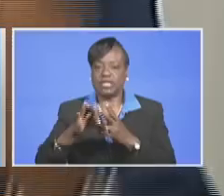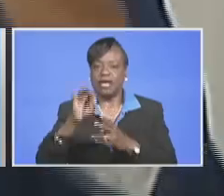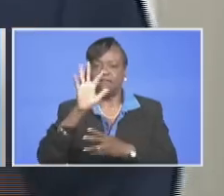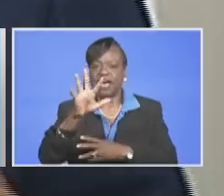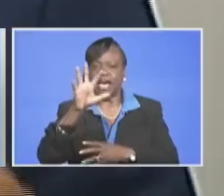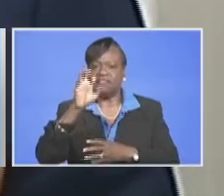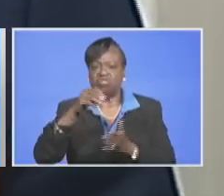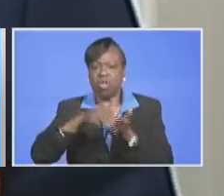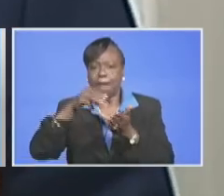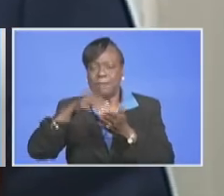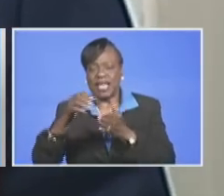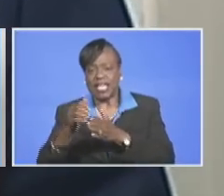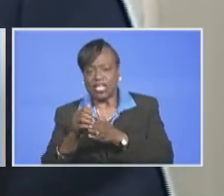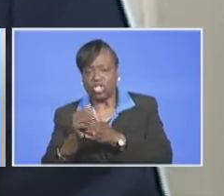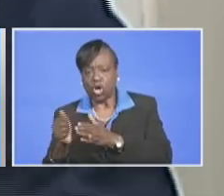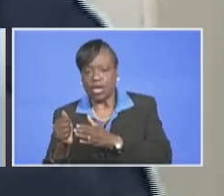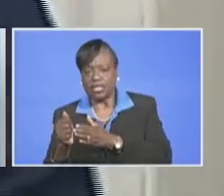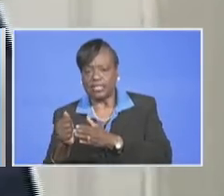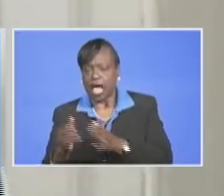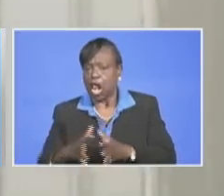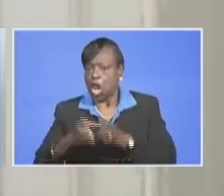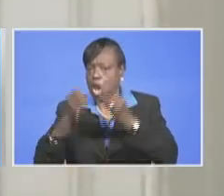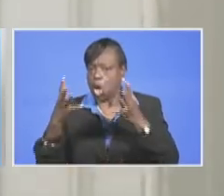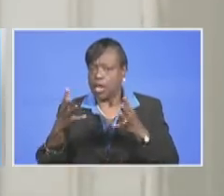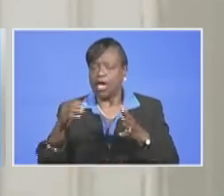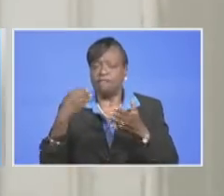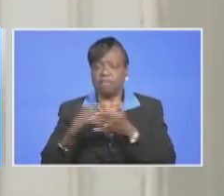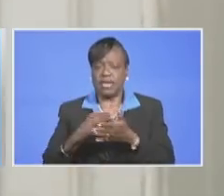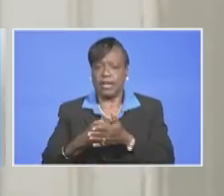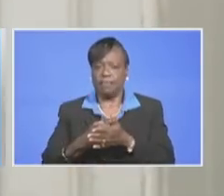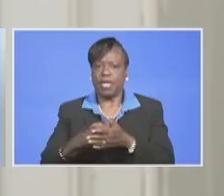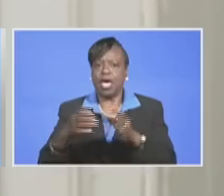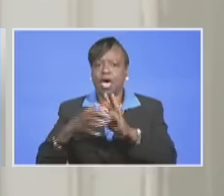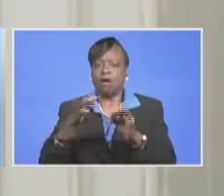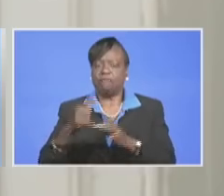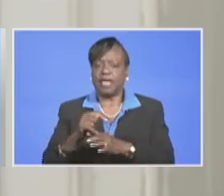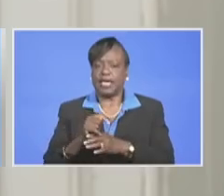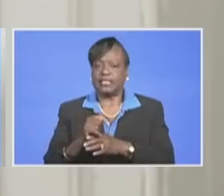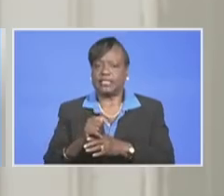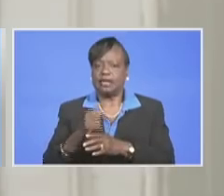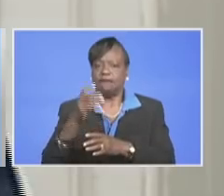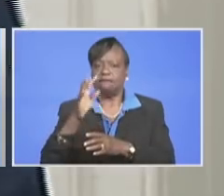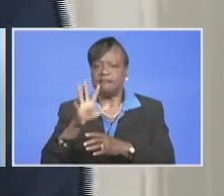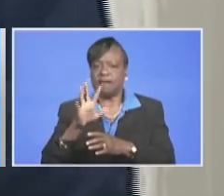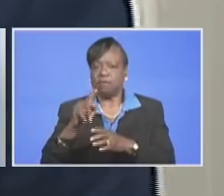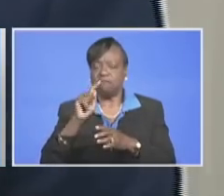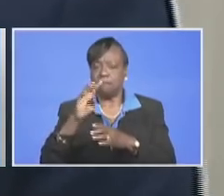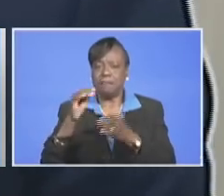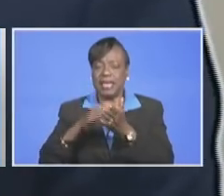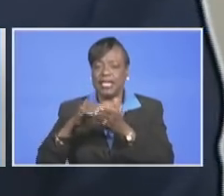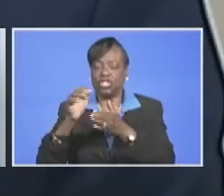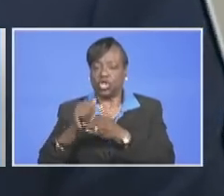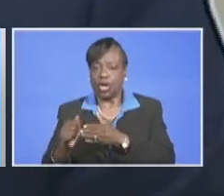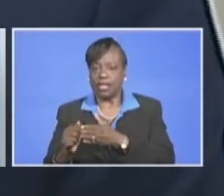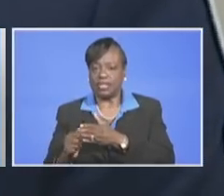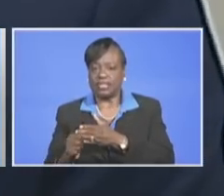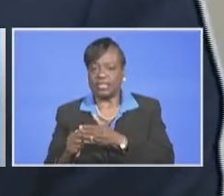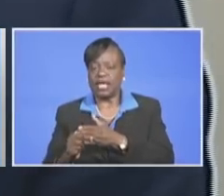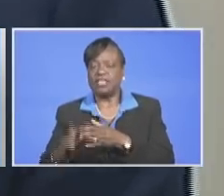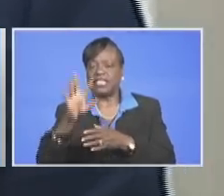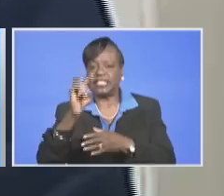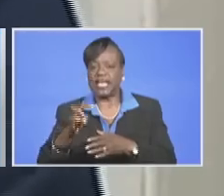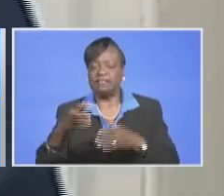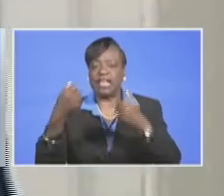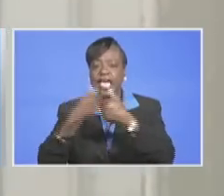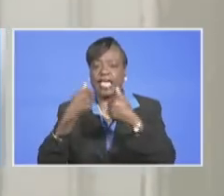huge amount of money. Of that $500+ million the Bahamians spent on gaming, the 7 gaming houses ended